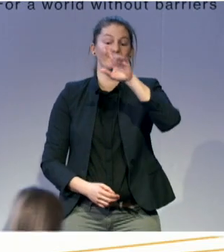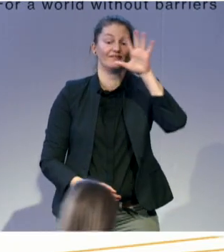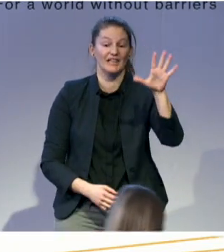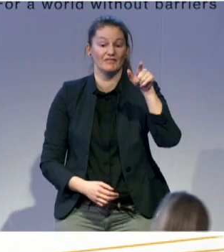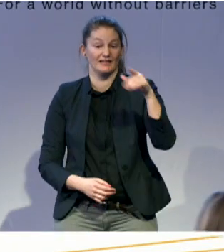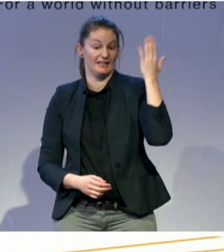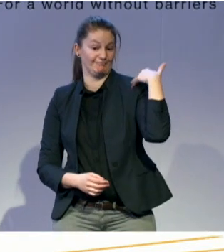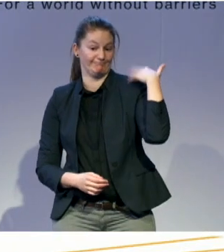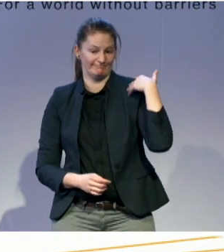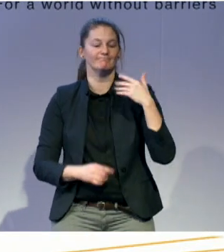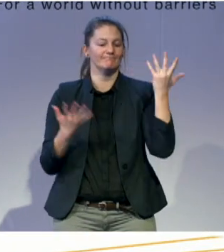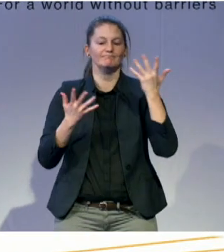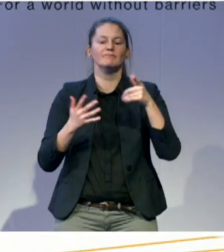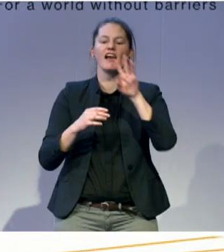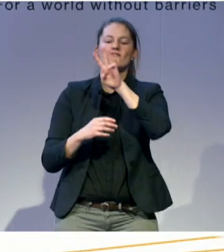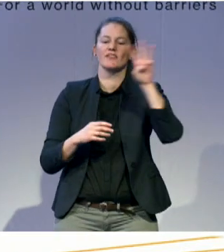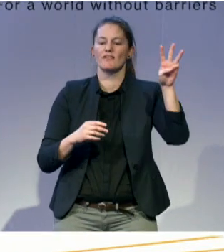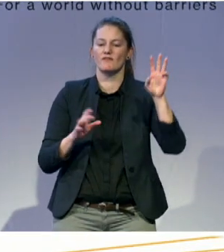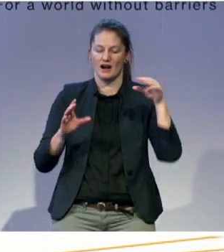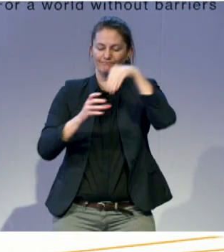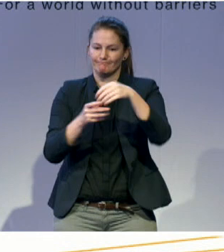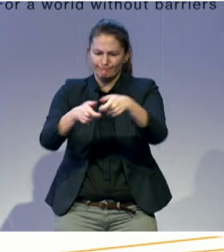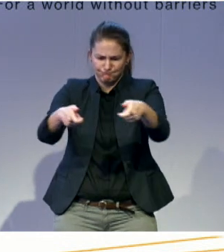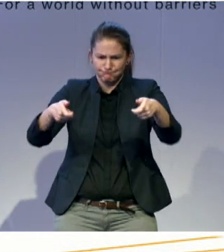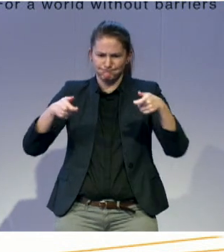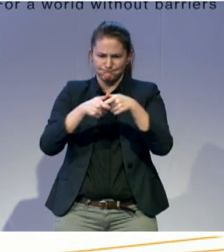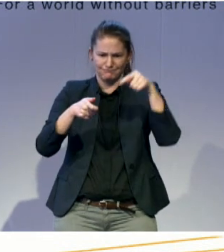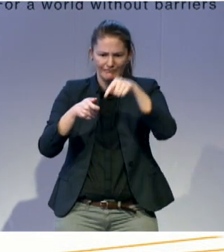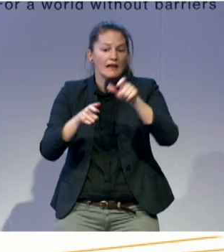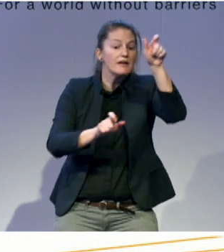platform that connects people who need assistance